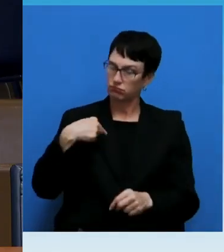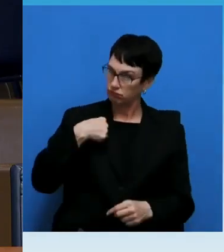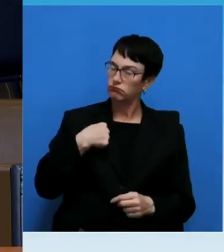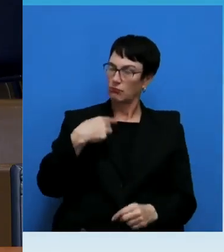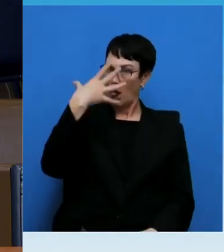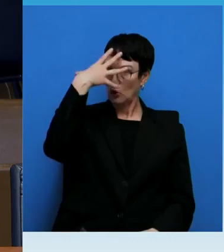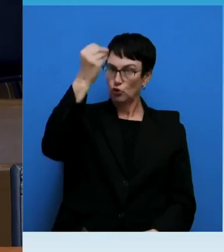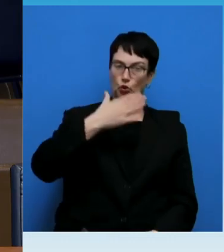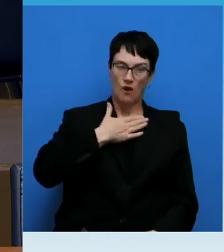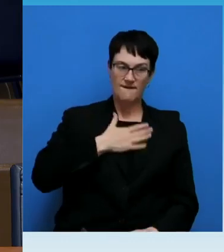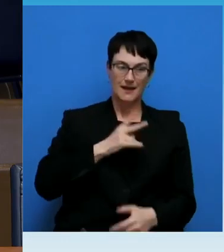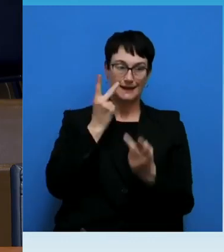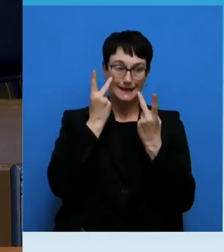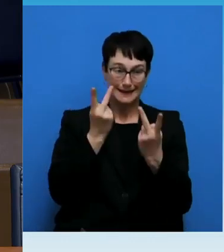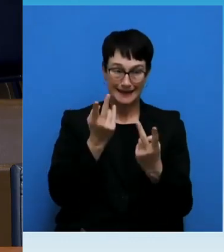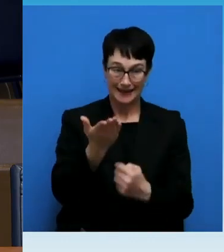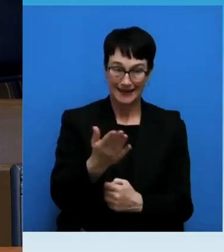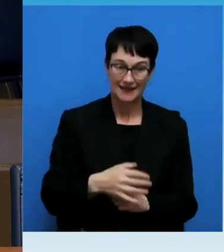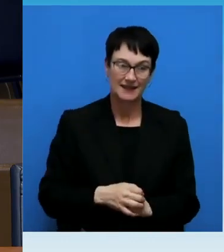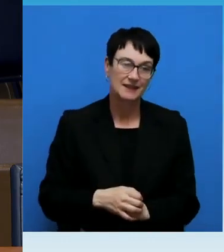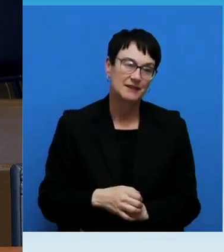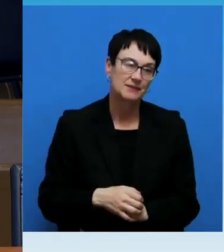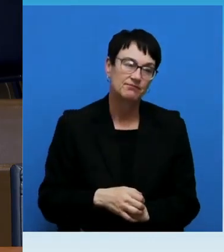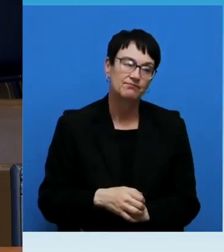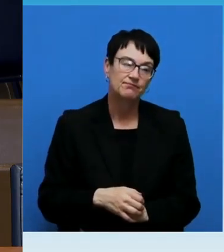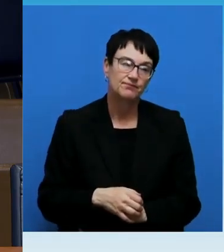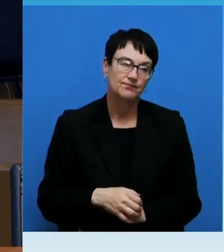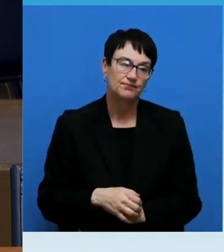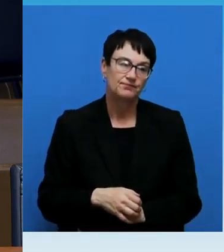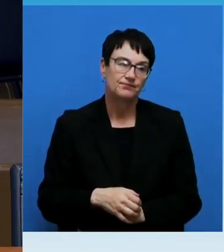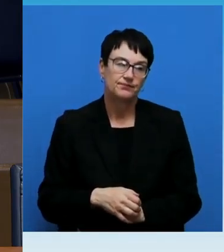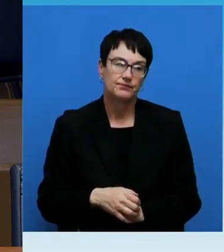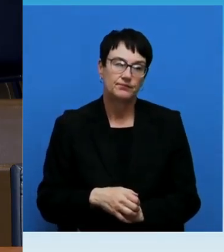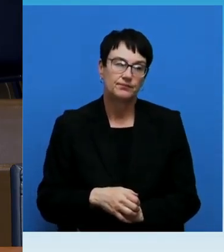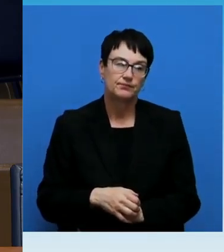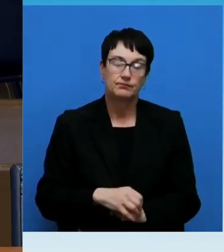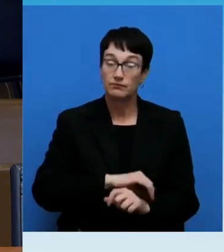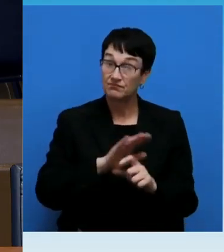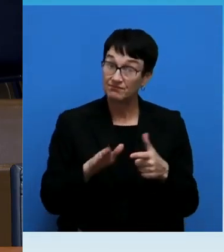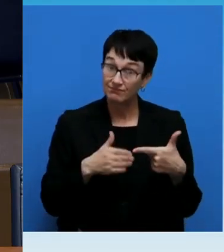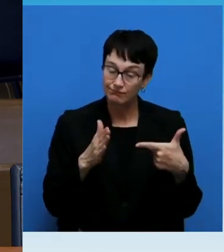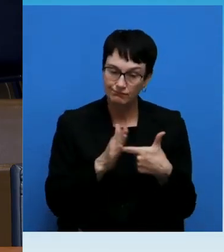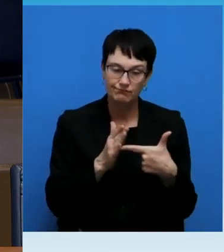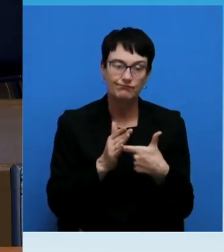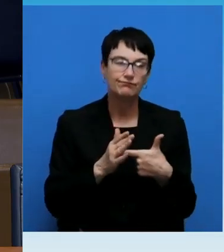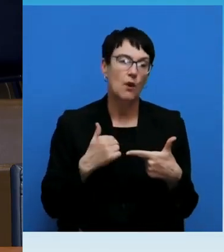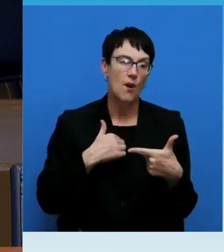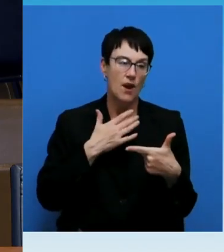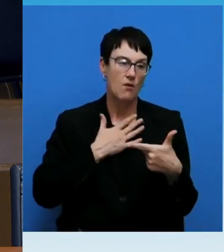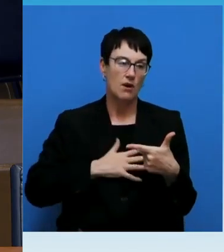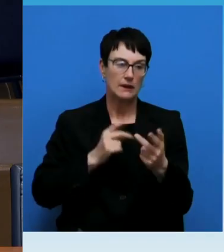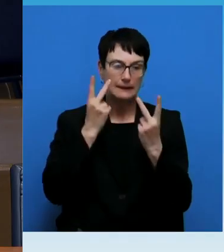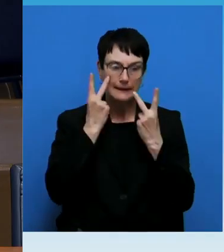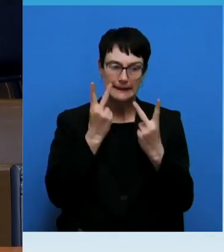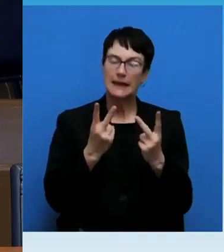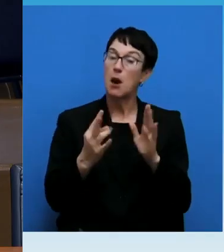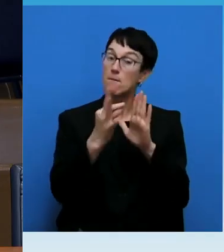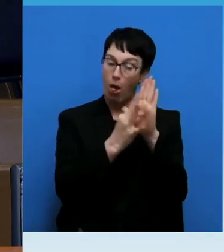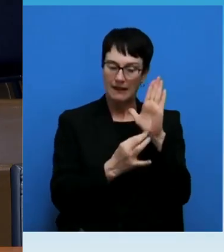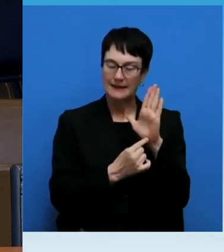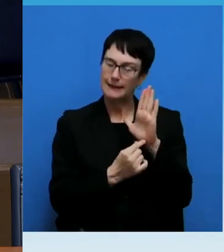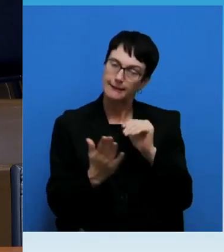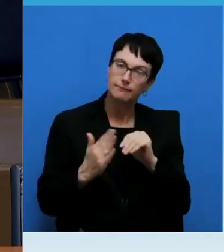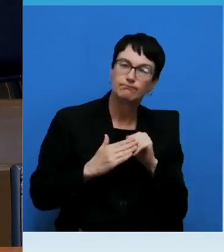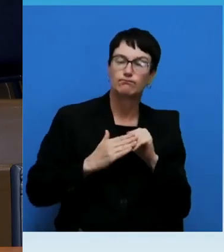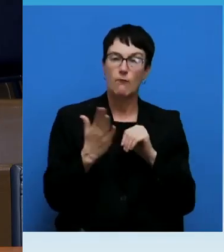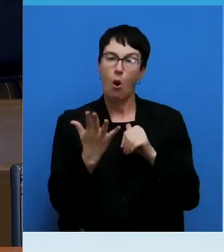3, strengthened partnerships with organizations of persons with disabilities at all levels. 4, enhanced data systems